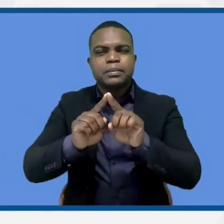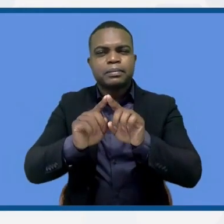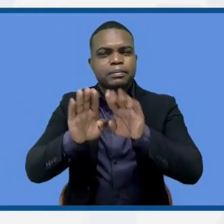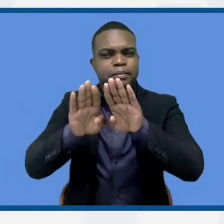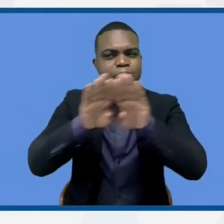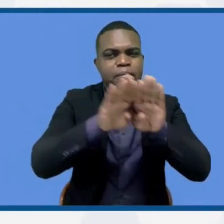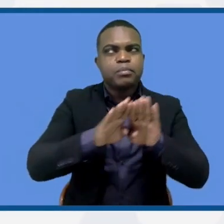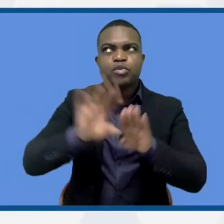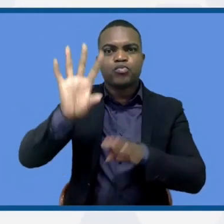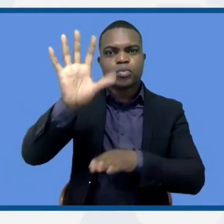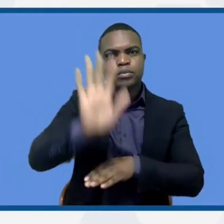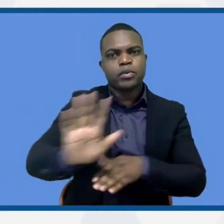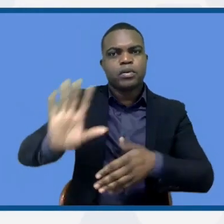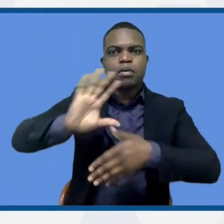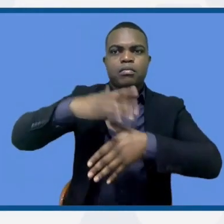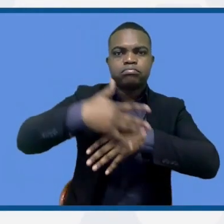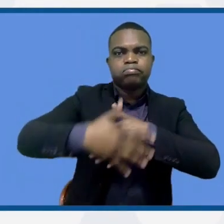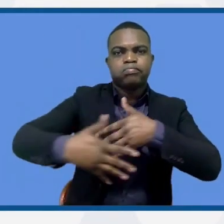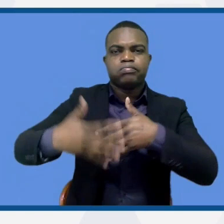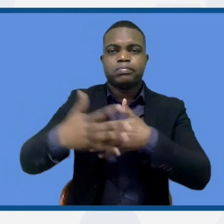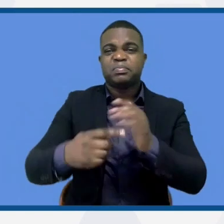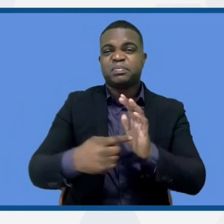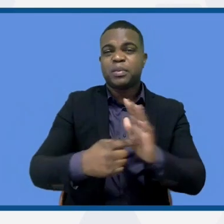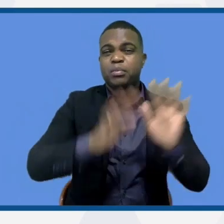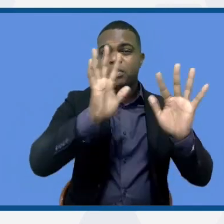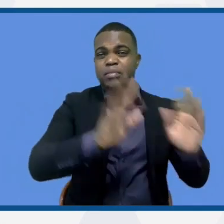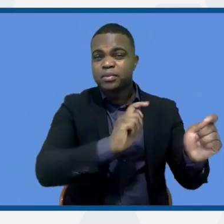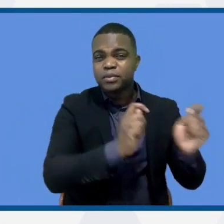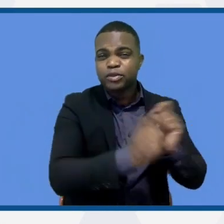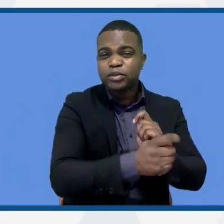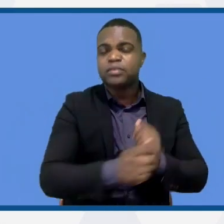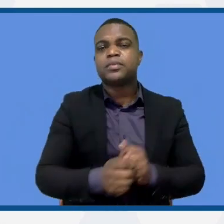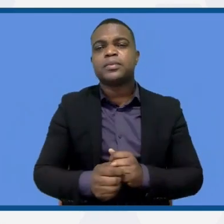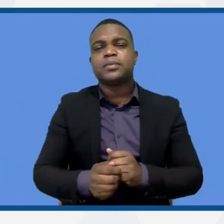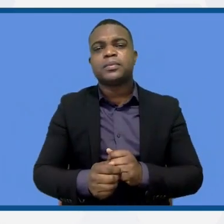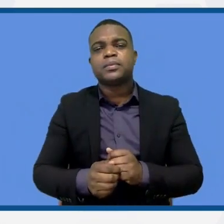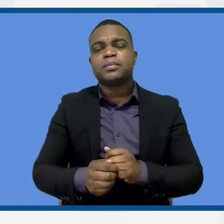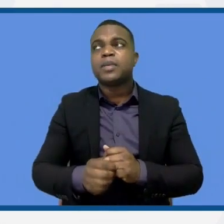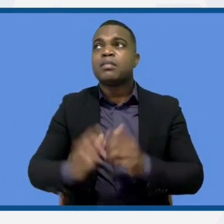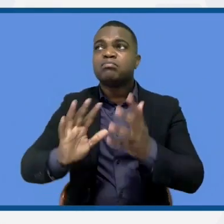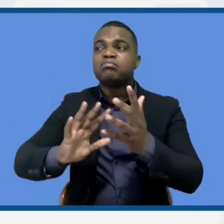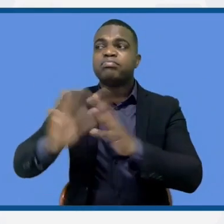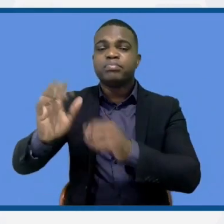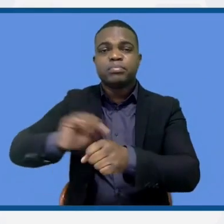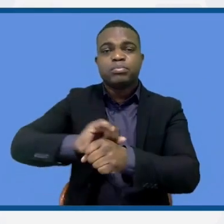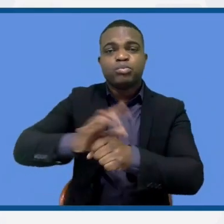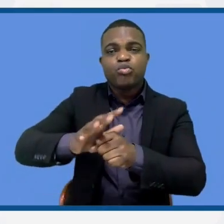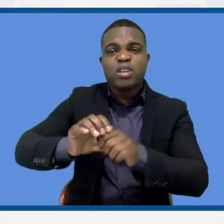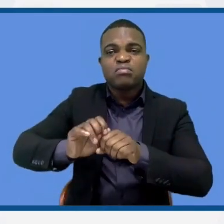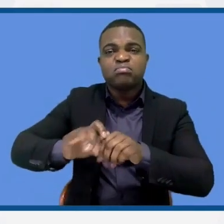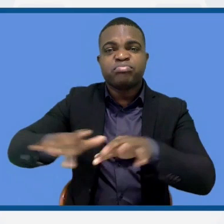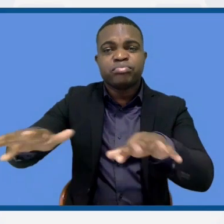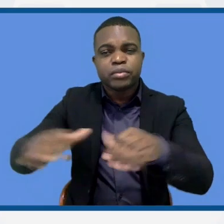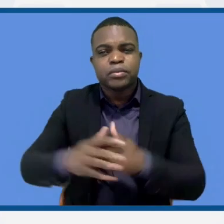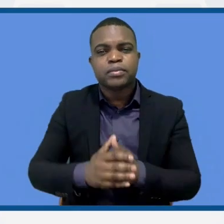Critical infrastructure underpins our quality of life and social well-being because of the provision of essential services